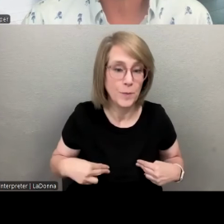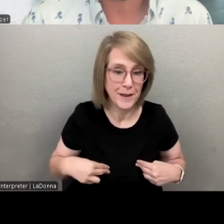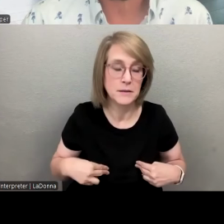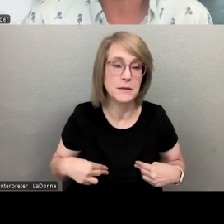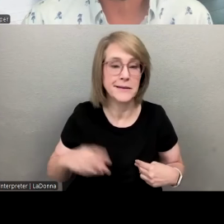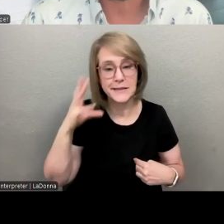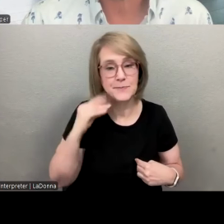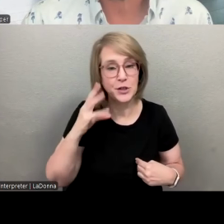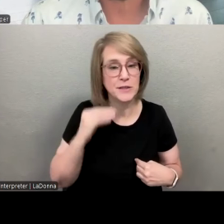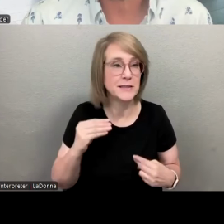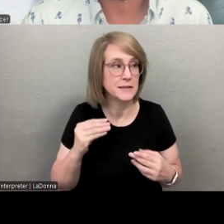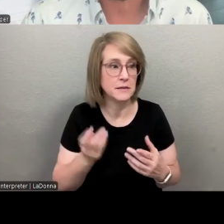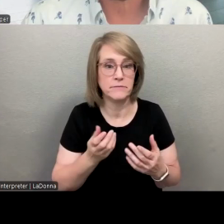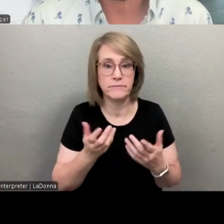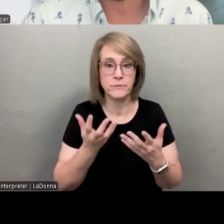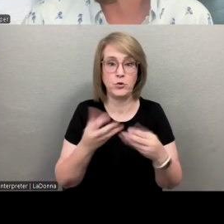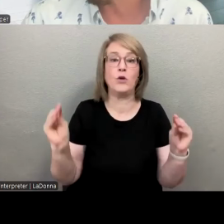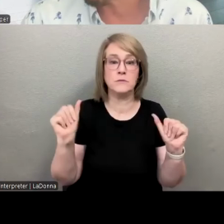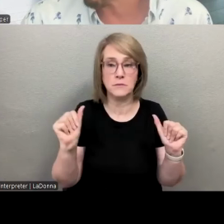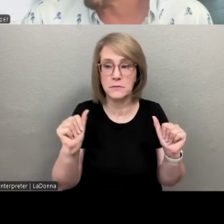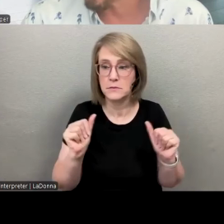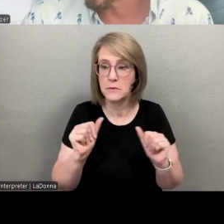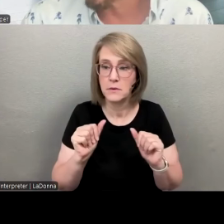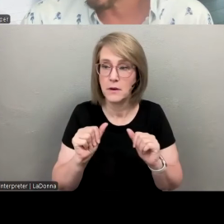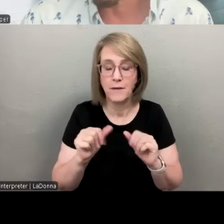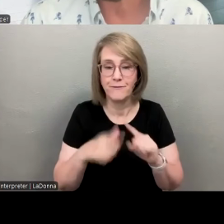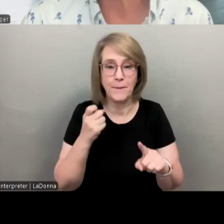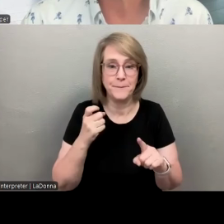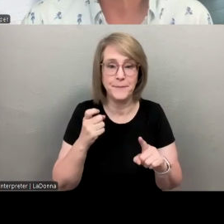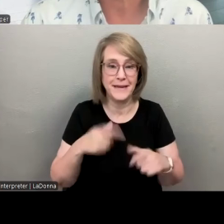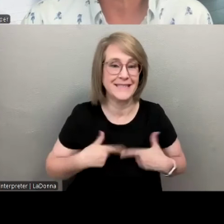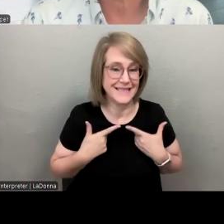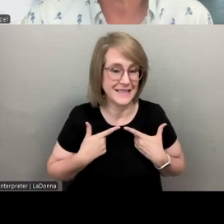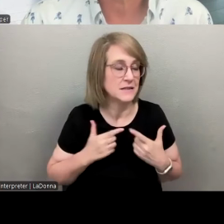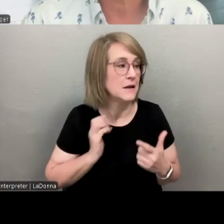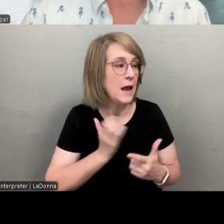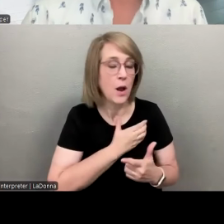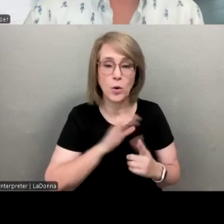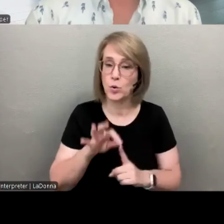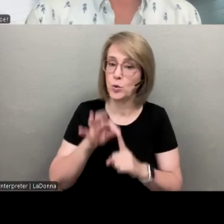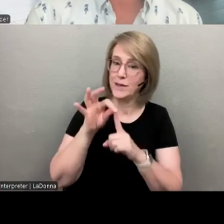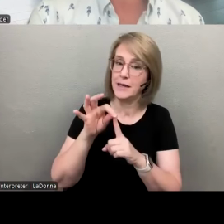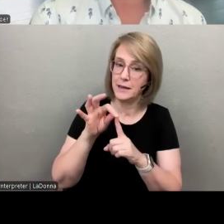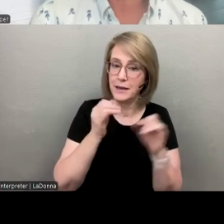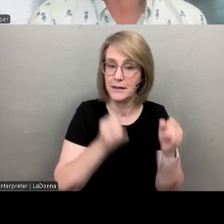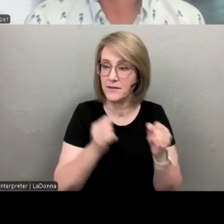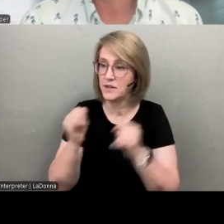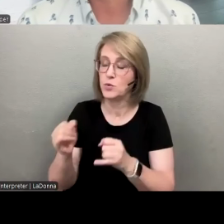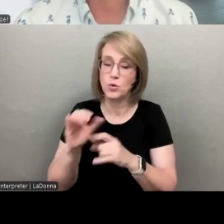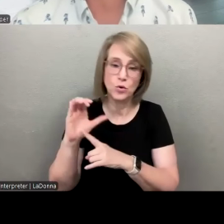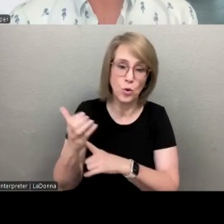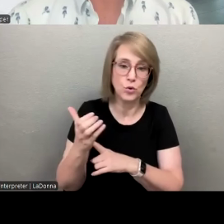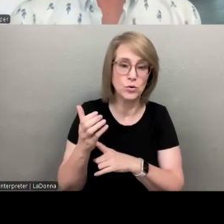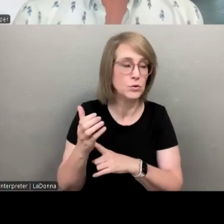of aggregate us into almost out of existence, right? Where our unique individual and idiosyncratic selves and cultural selves are